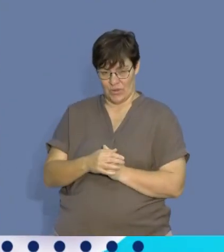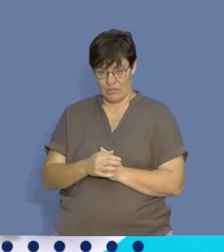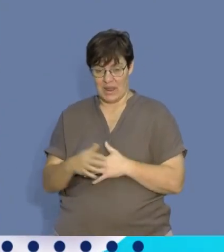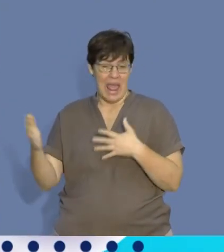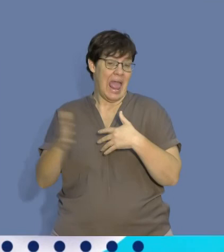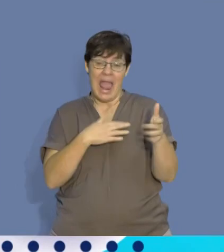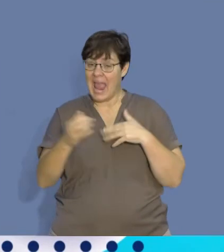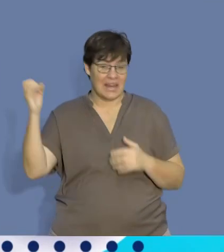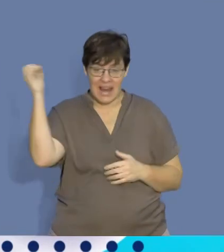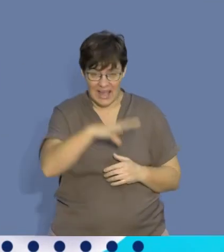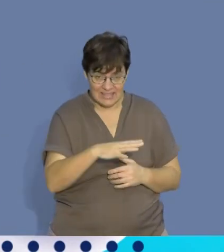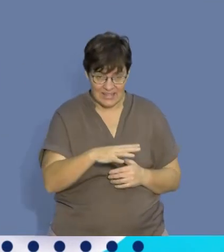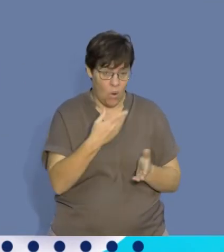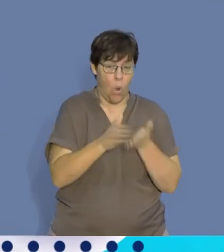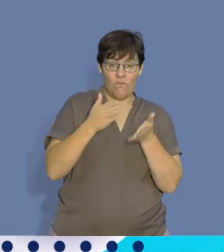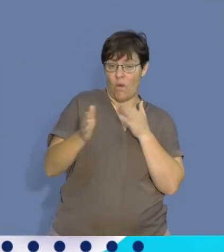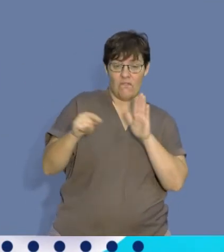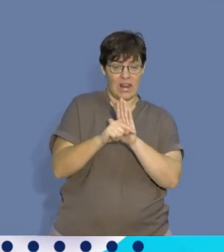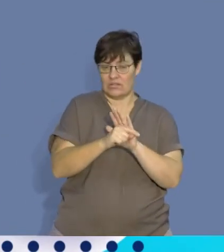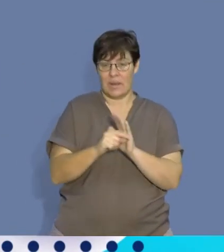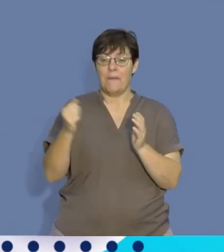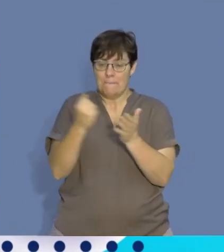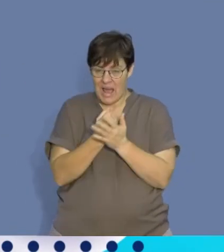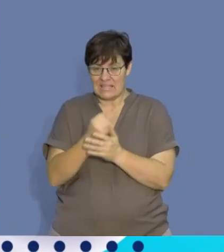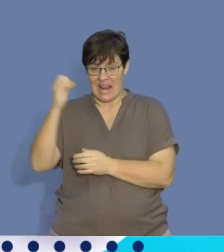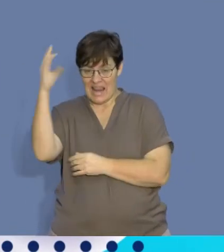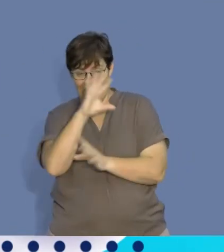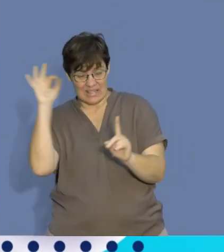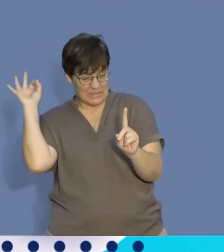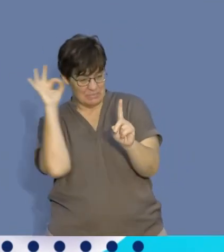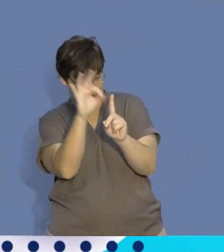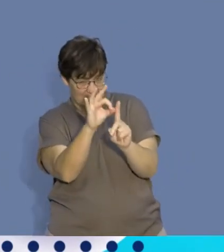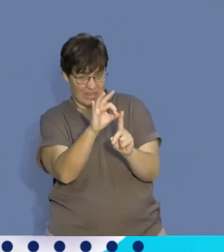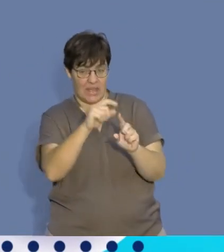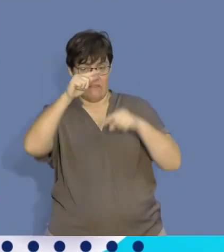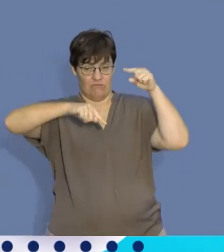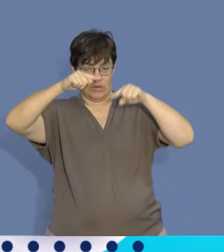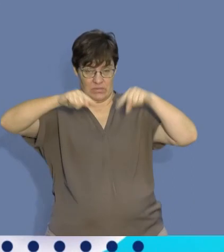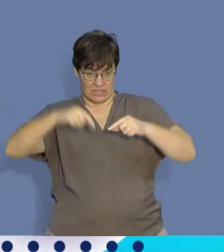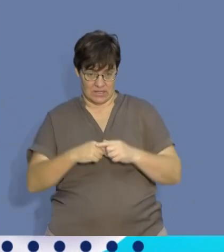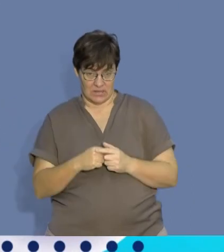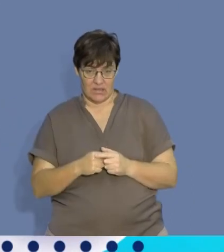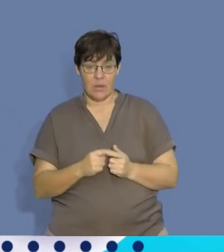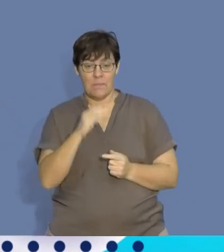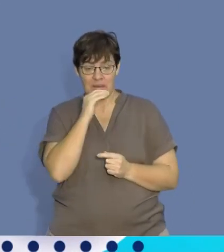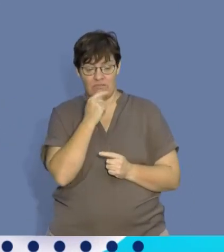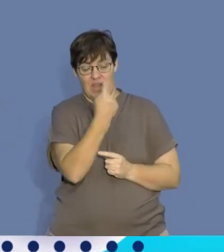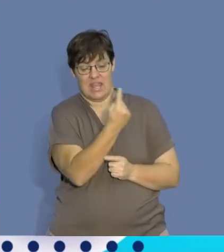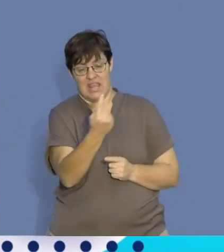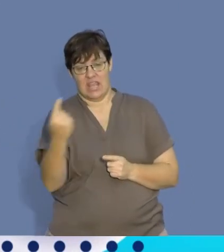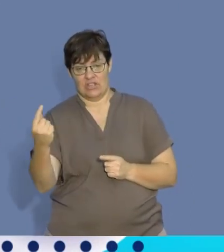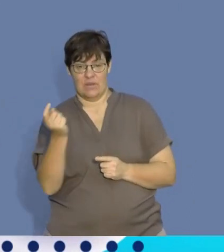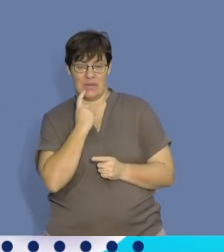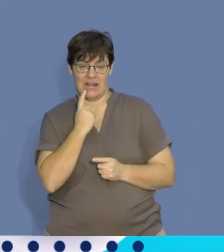can eject electrons. It has to be light of a specific frequency for every metal. Everyone has its